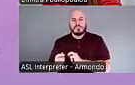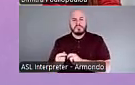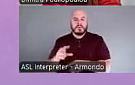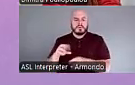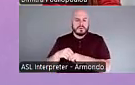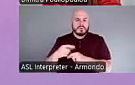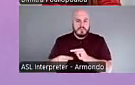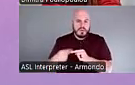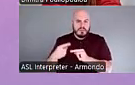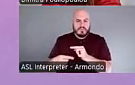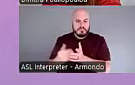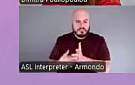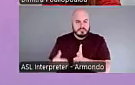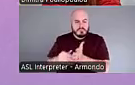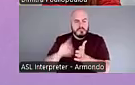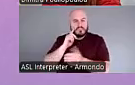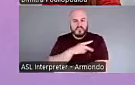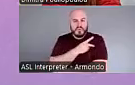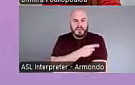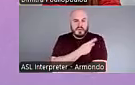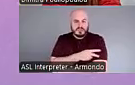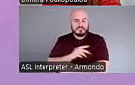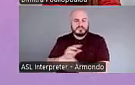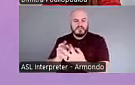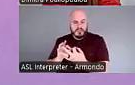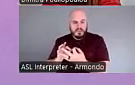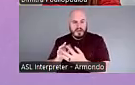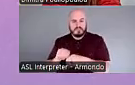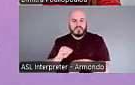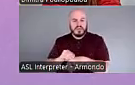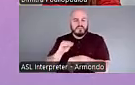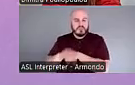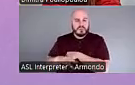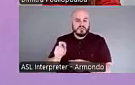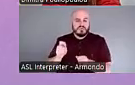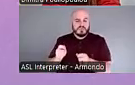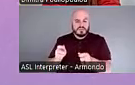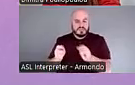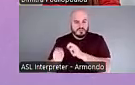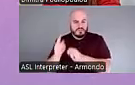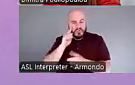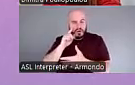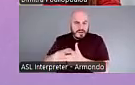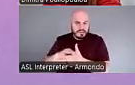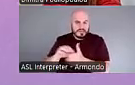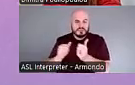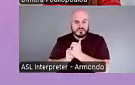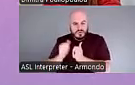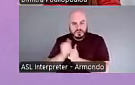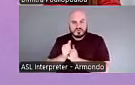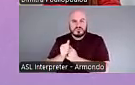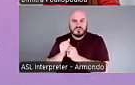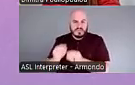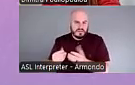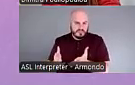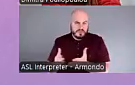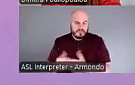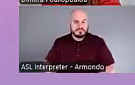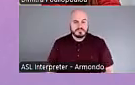repeated cycles of patient feedback that influence revisions to content, structure, or